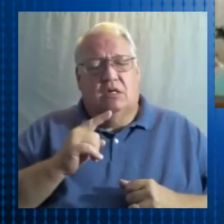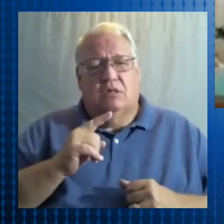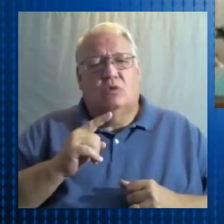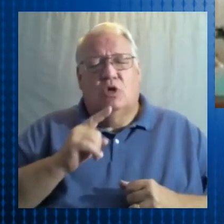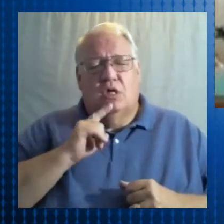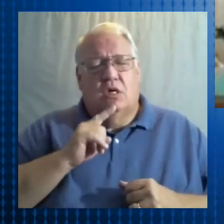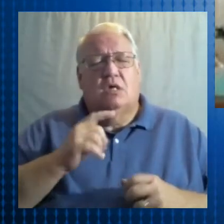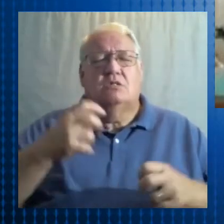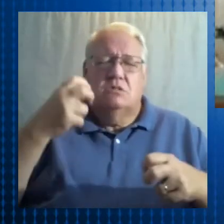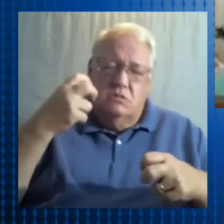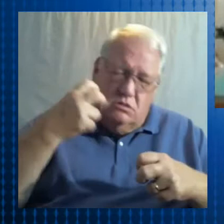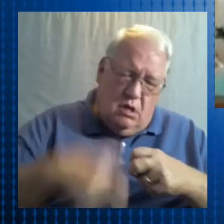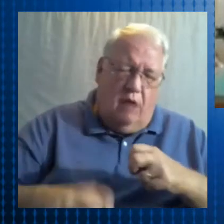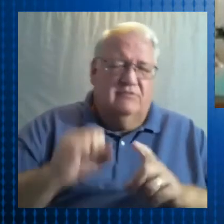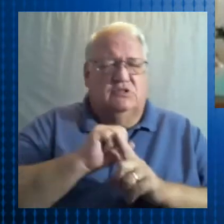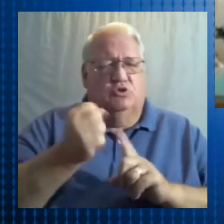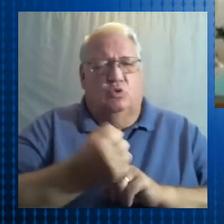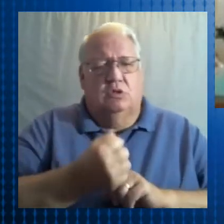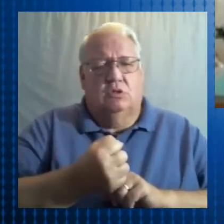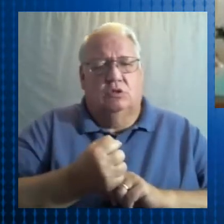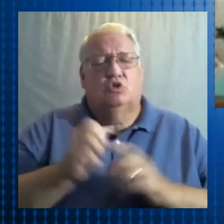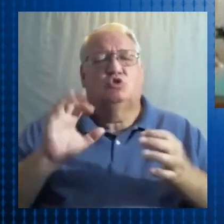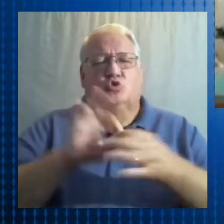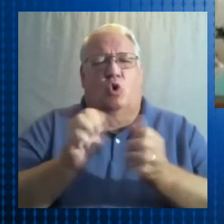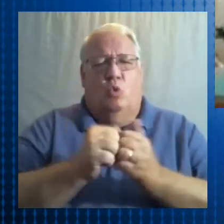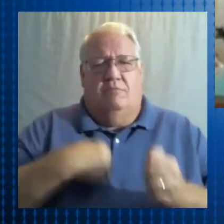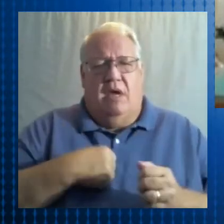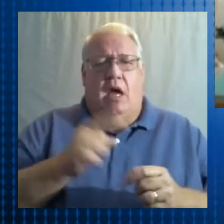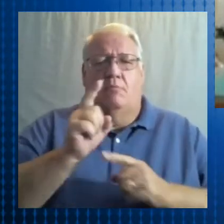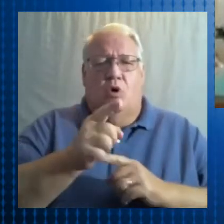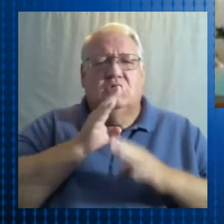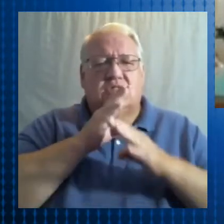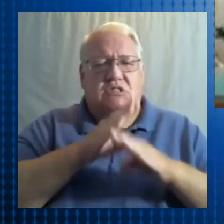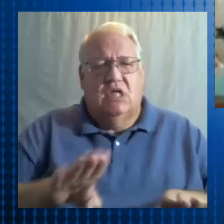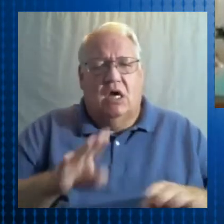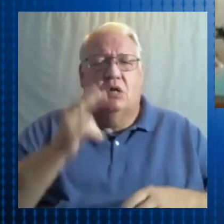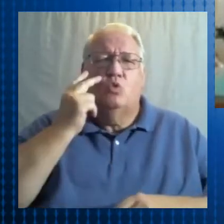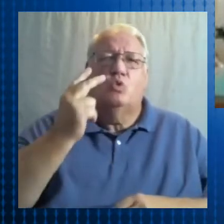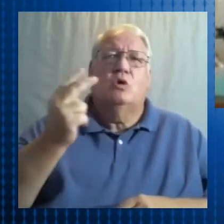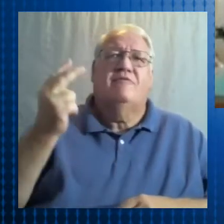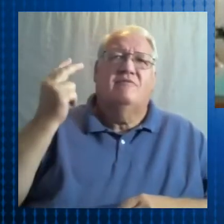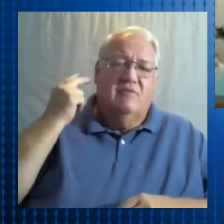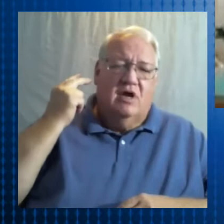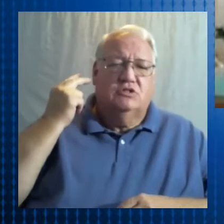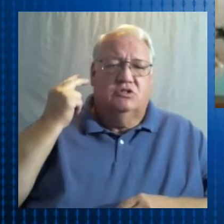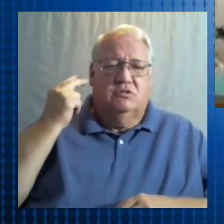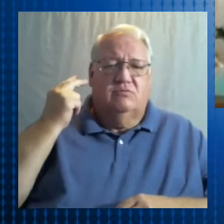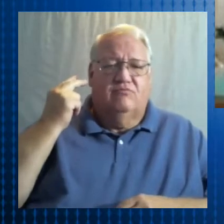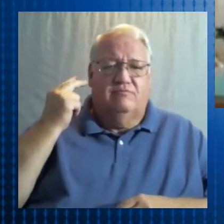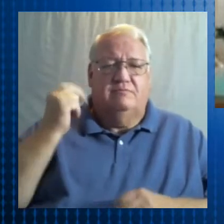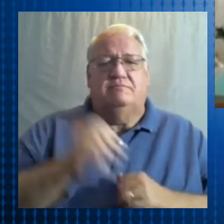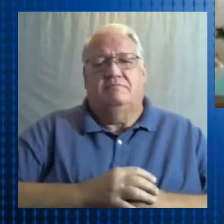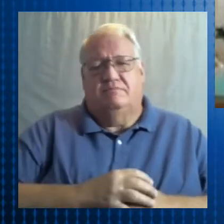difficult circumstances. Please join me in a moment of silent reflection. Please join me in a